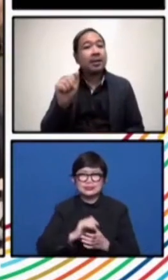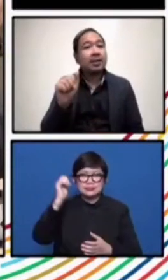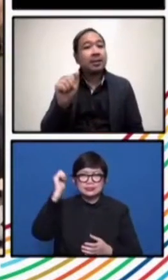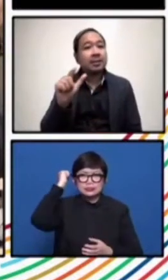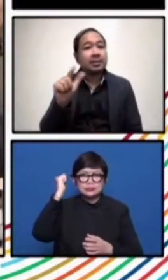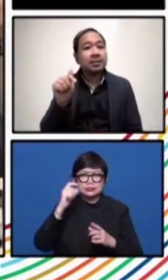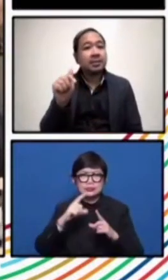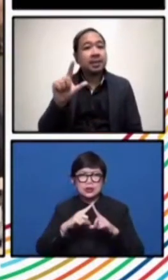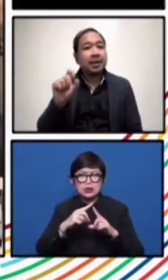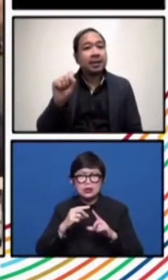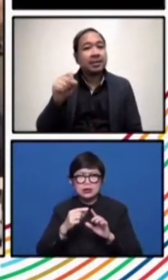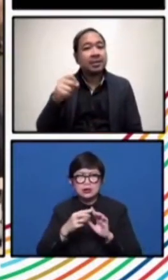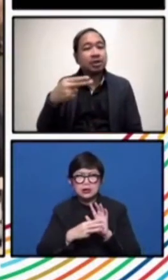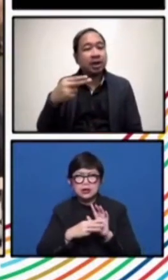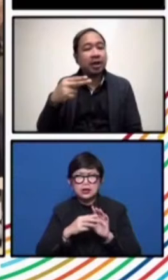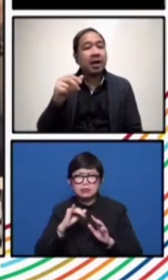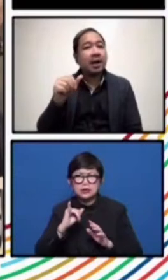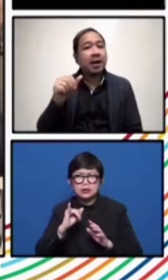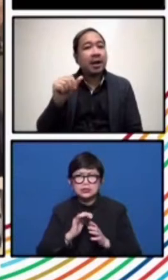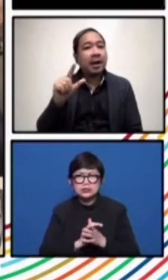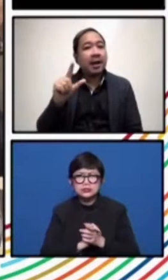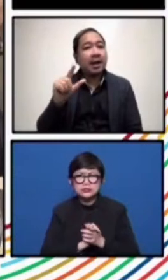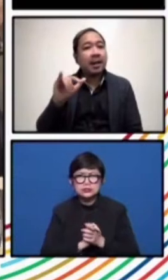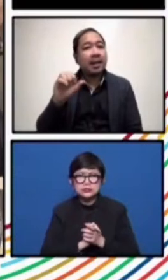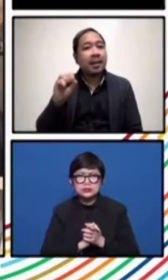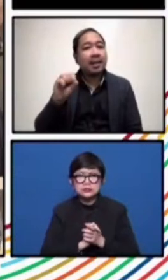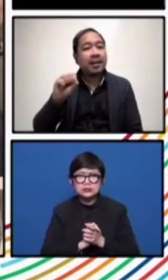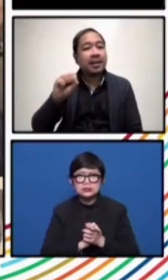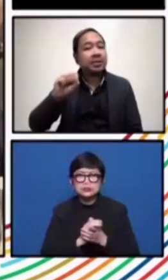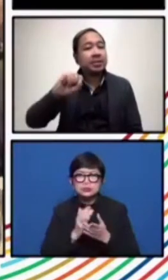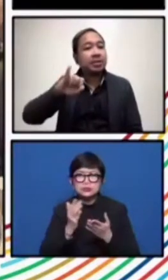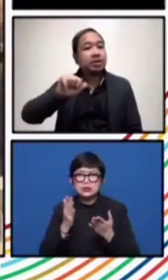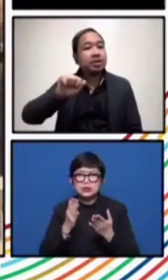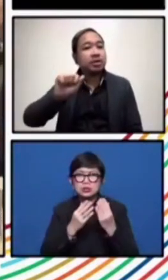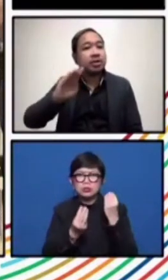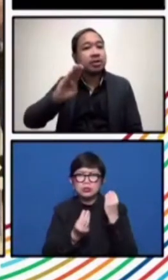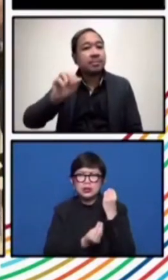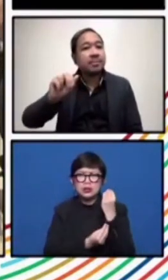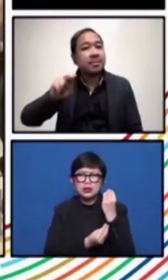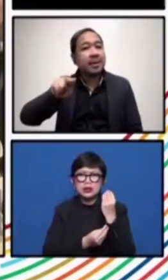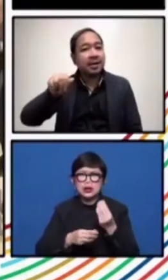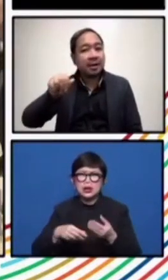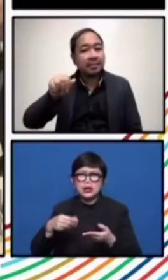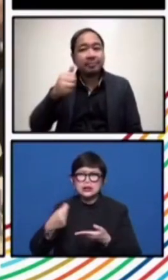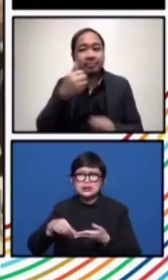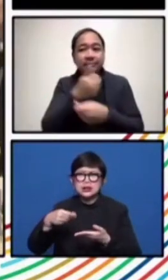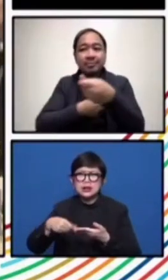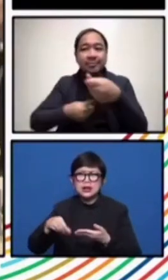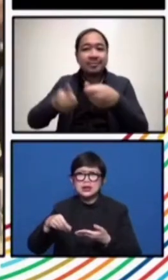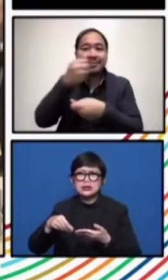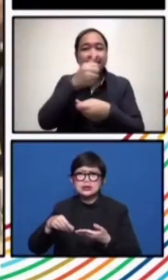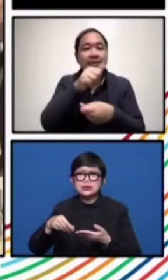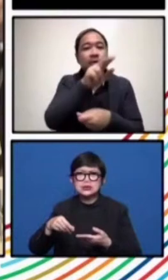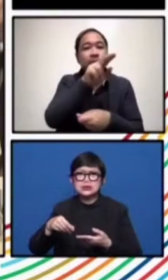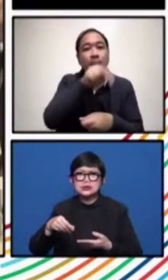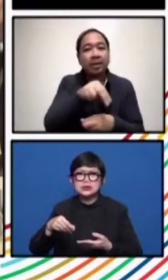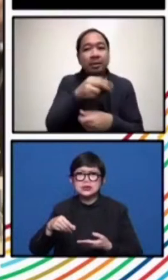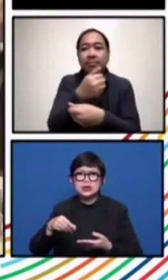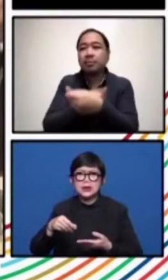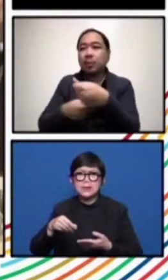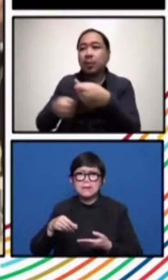Elizabeth deputy secretary generals or United Nations and Egyptian security